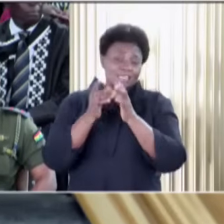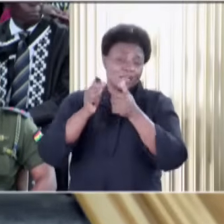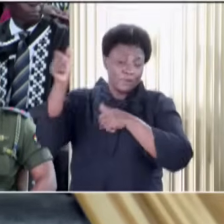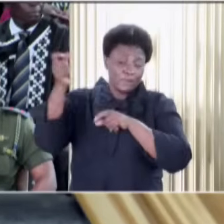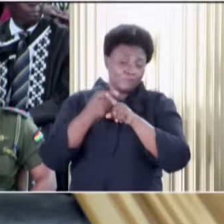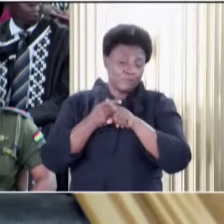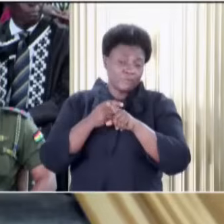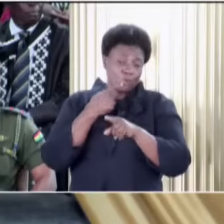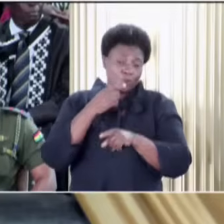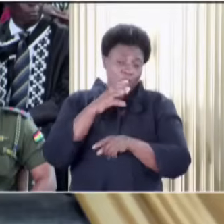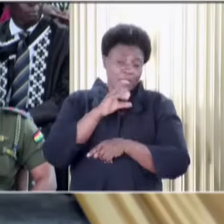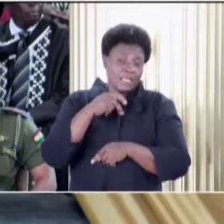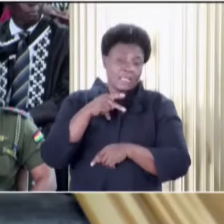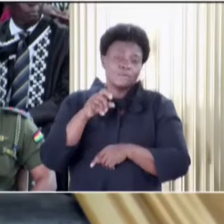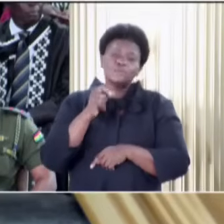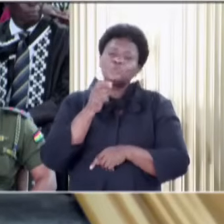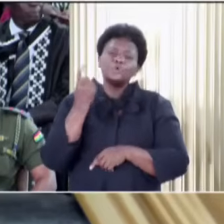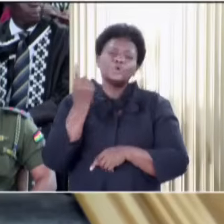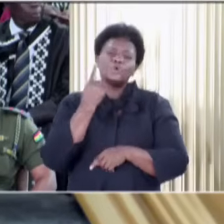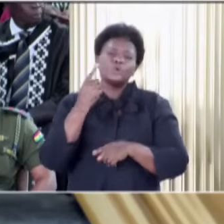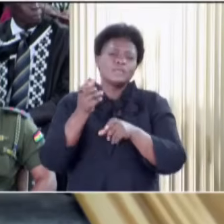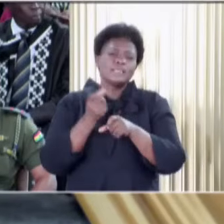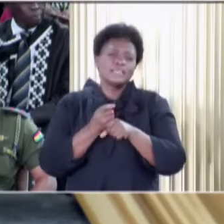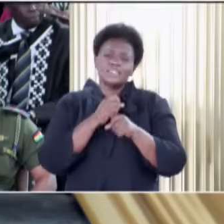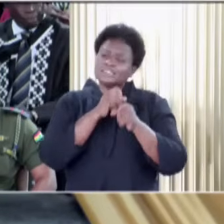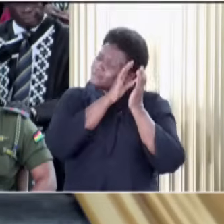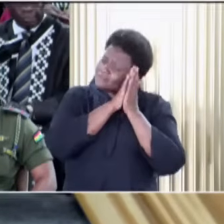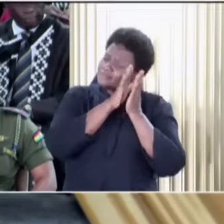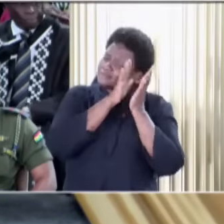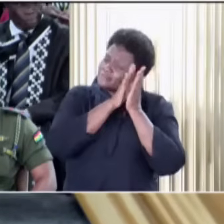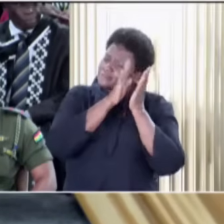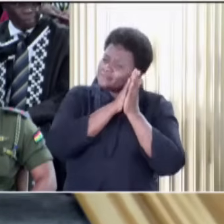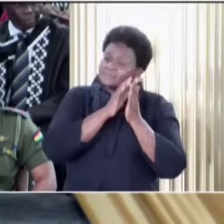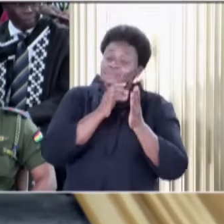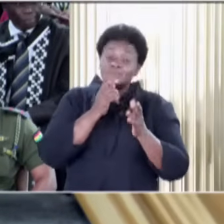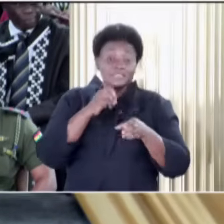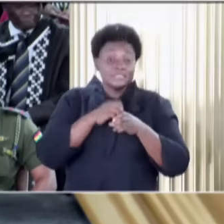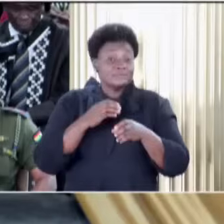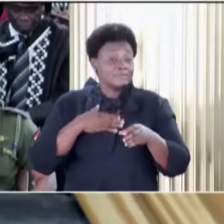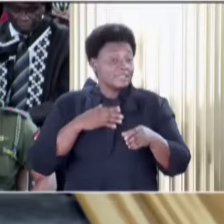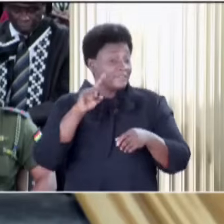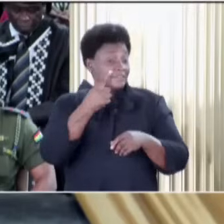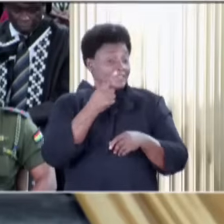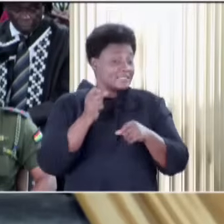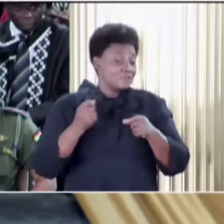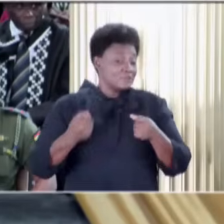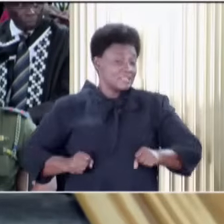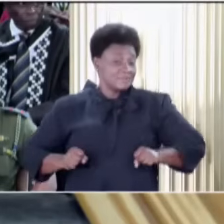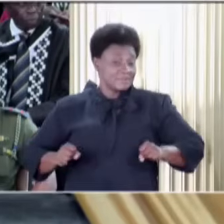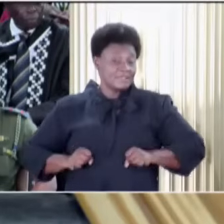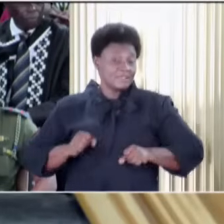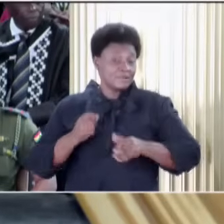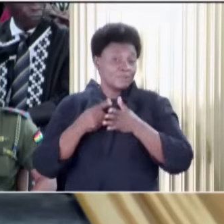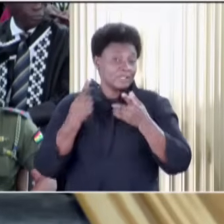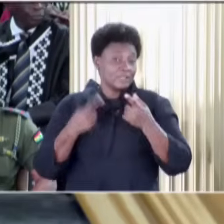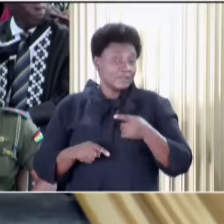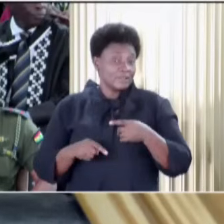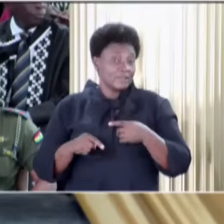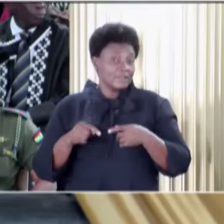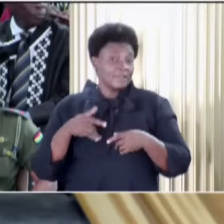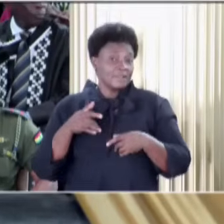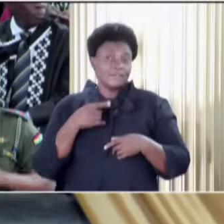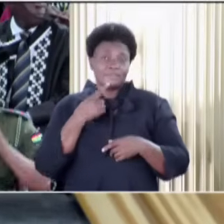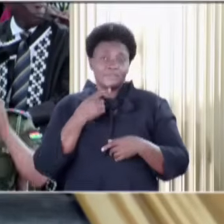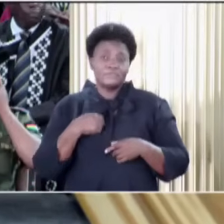campus and could not always secure on-campus accommodation. In my very first semester, I received a grade I truly felt I deserved